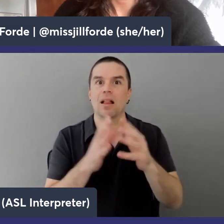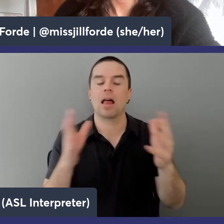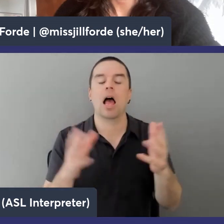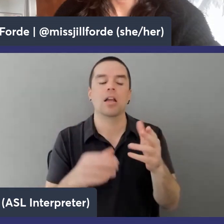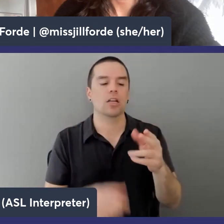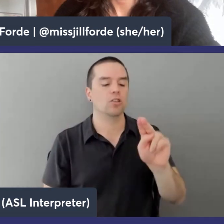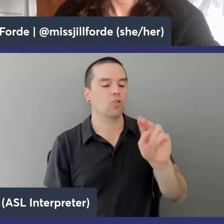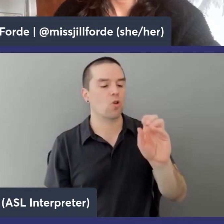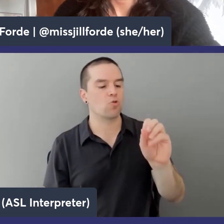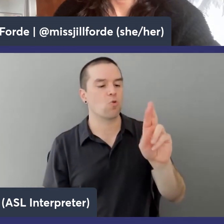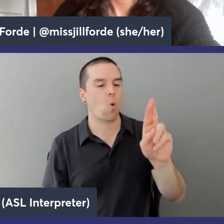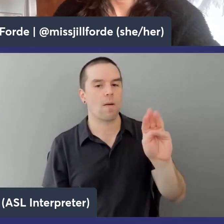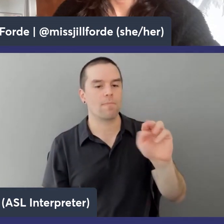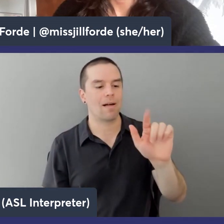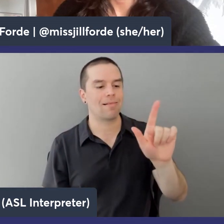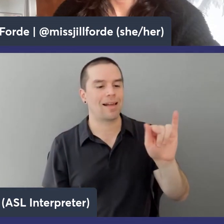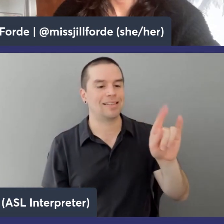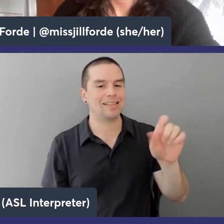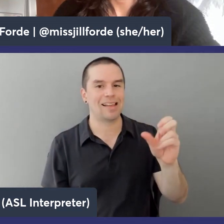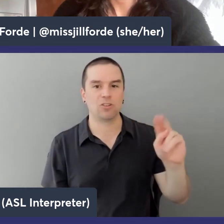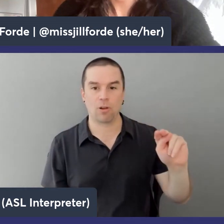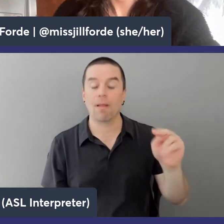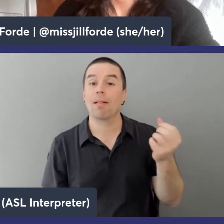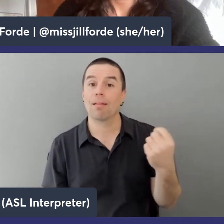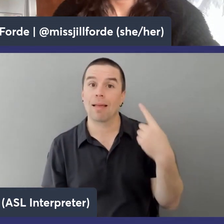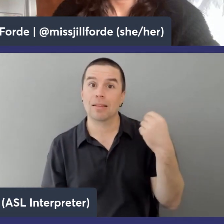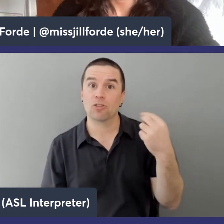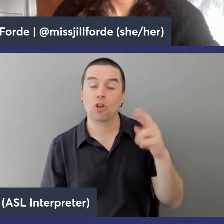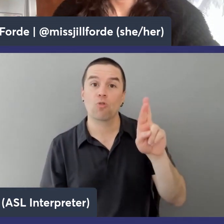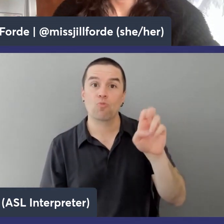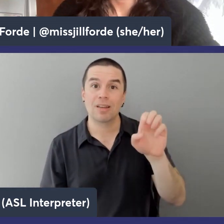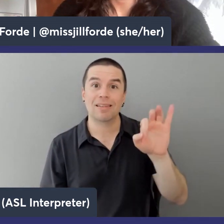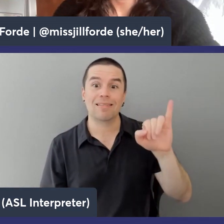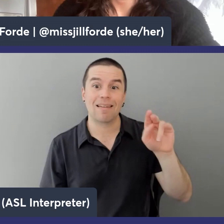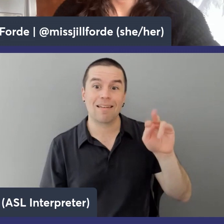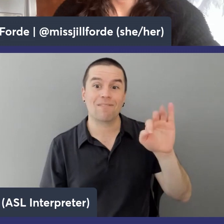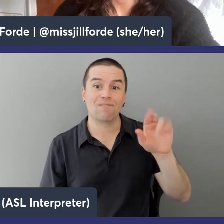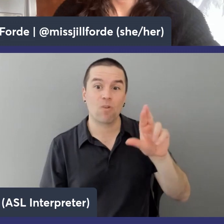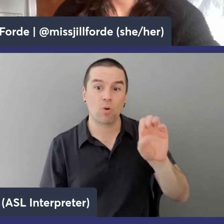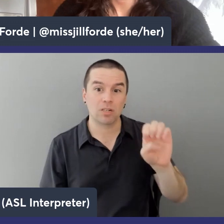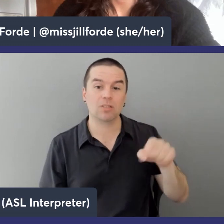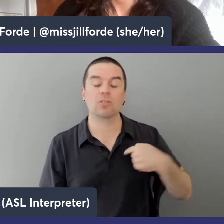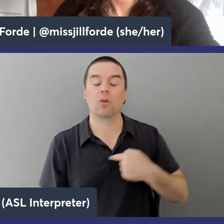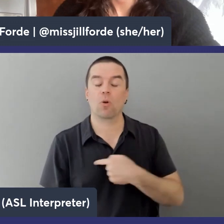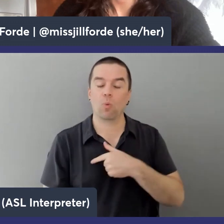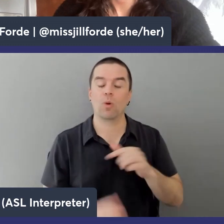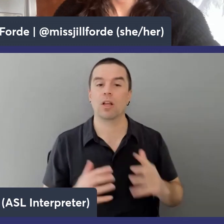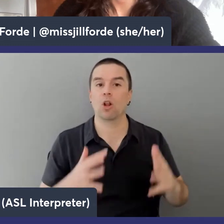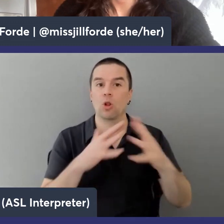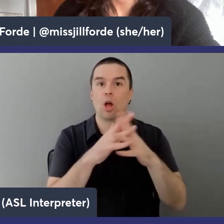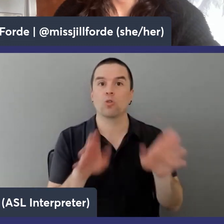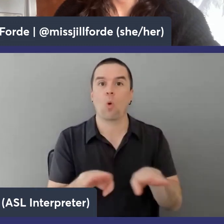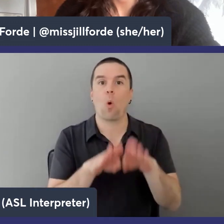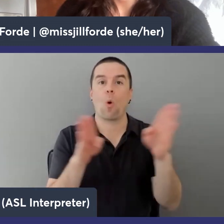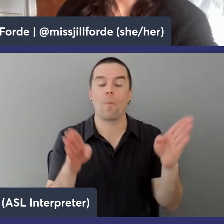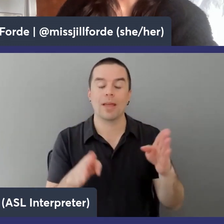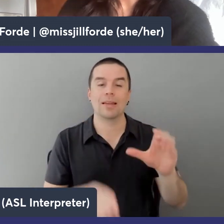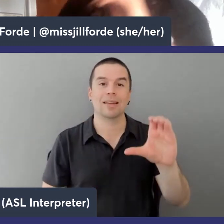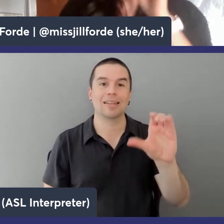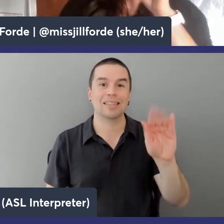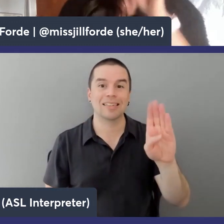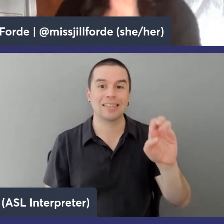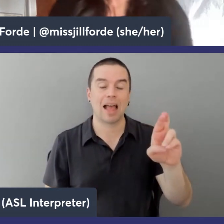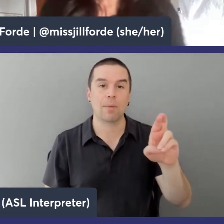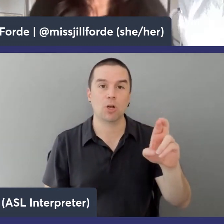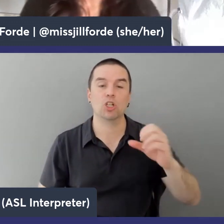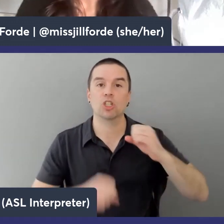normalization. So last year at Reinforce, we announced the launch of Open Cybersecurity Schema Format, or